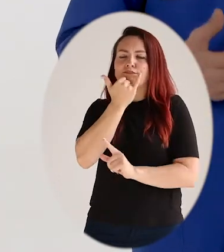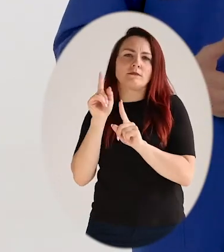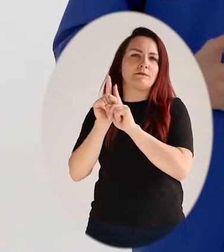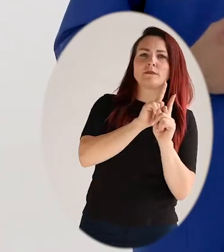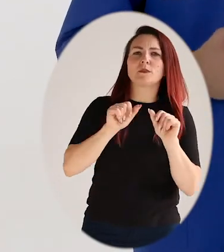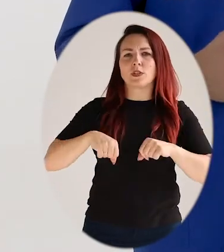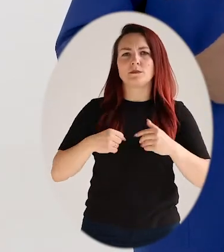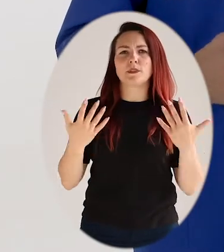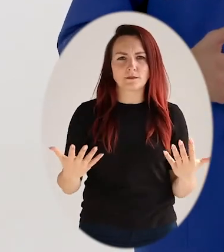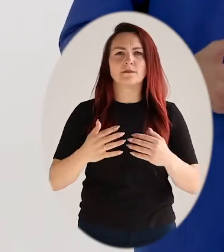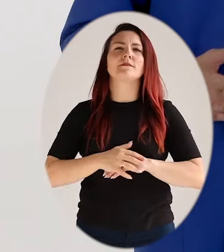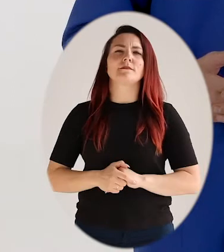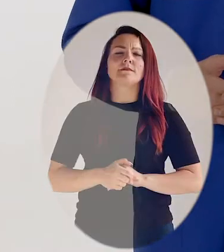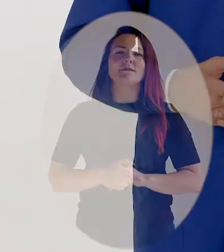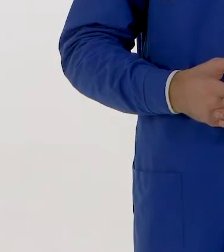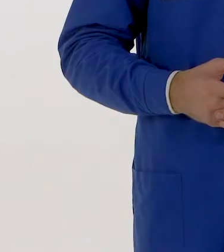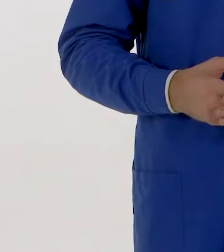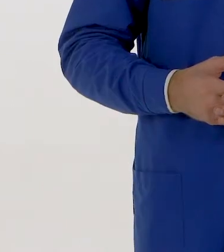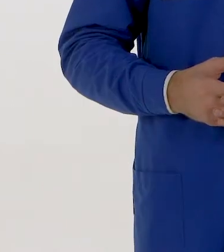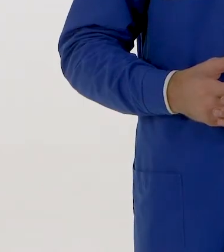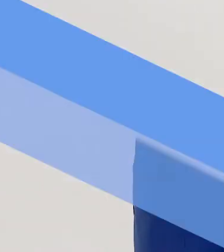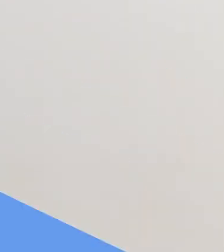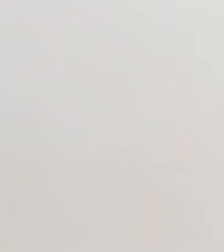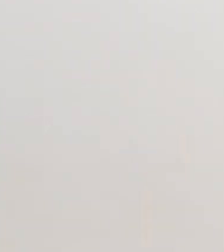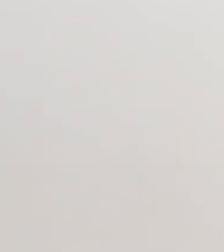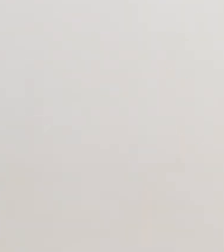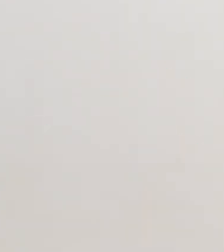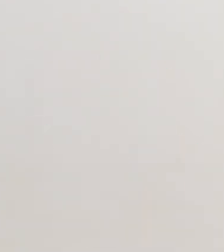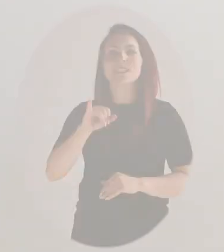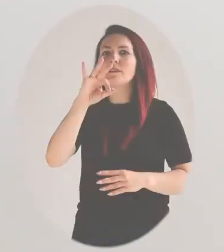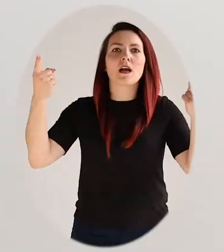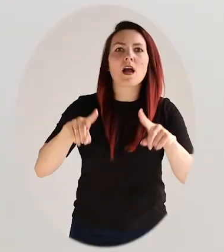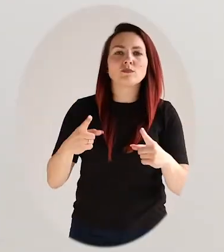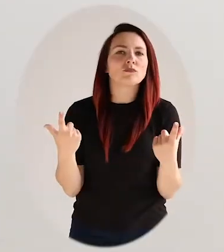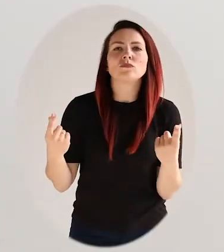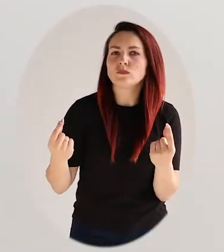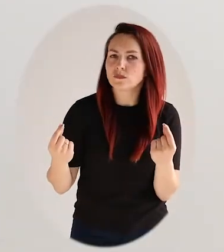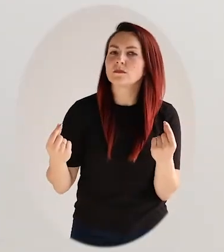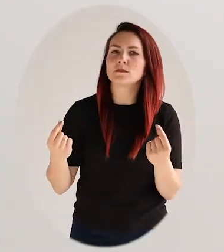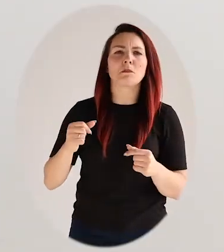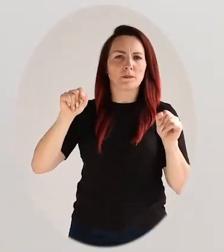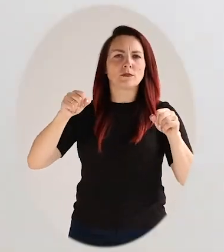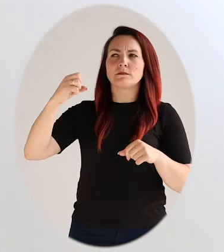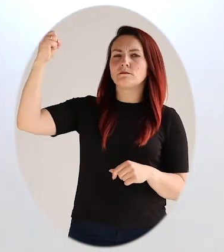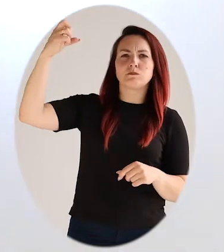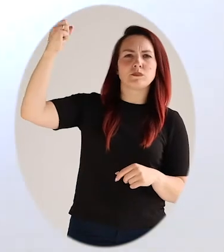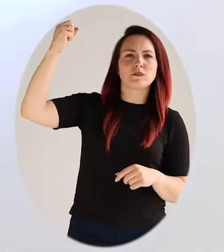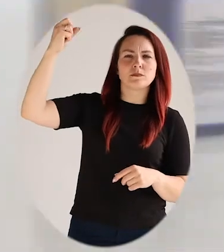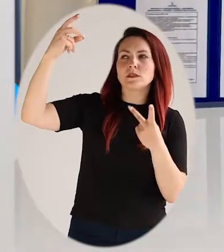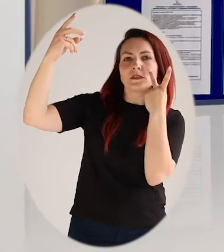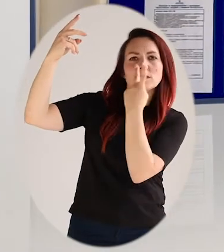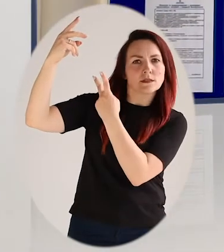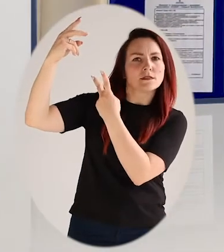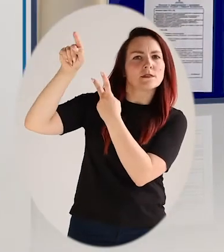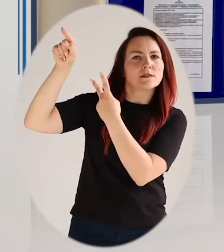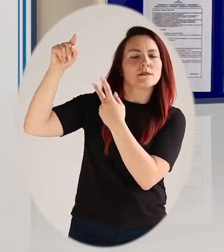actions of visitors violating the labor protection regulations. What should be done in case of an emergency? When an automatic fire alarm